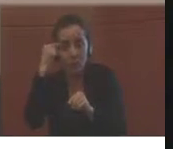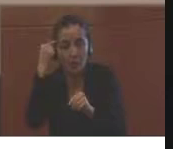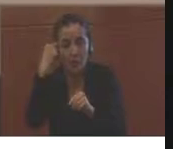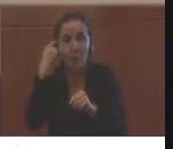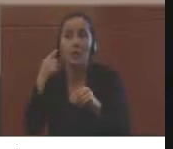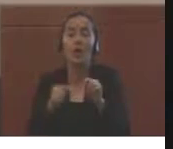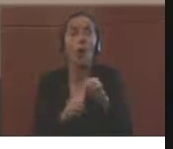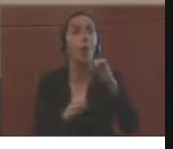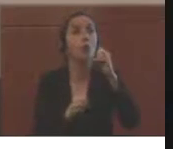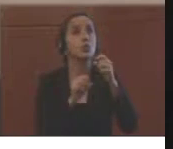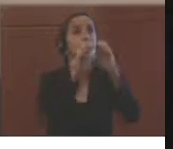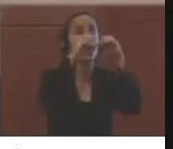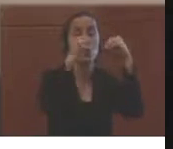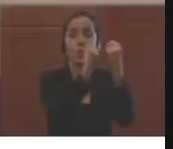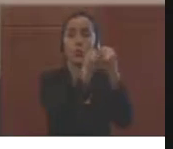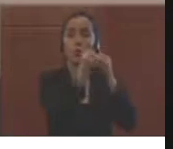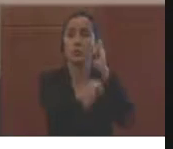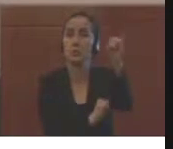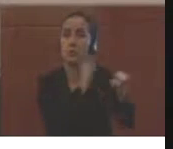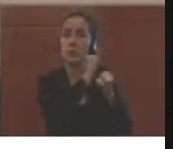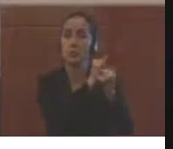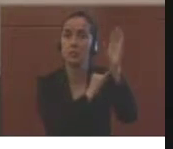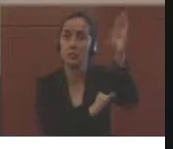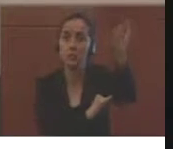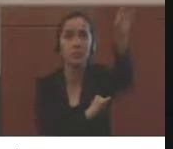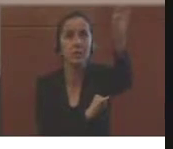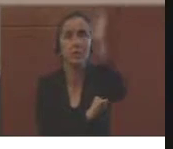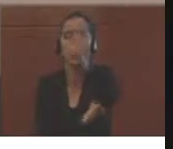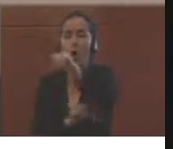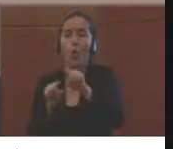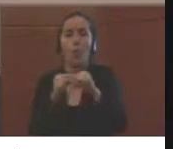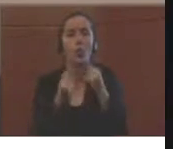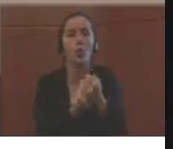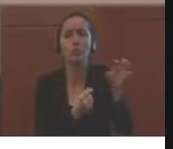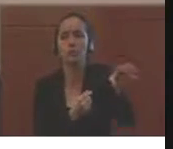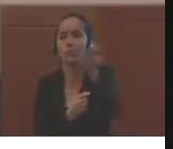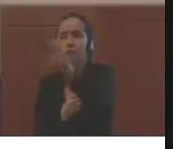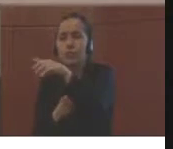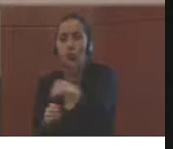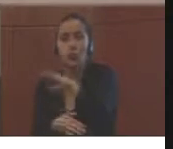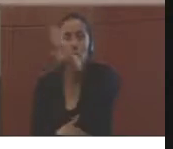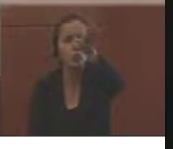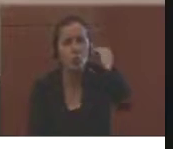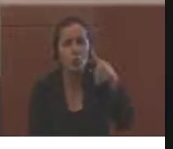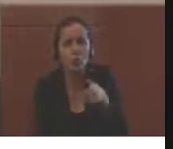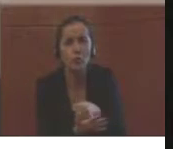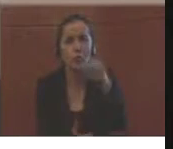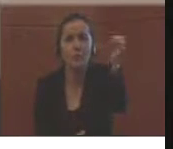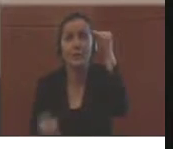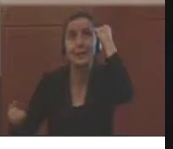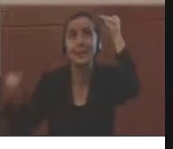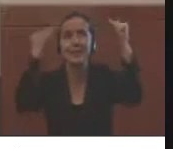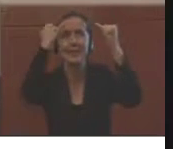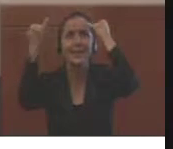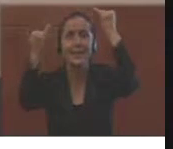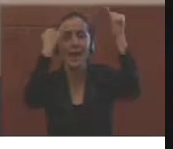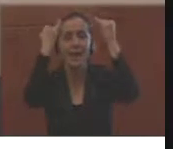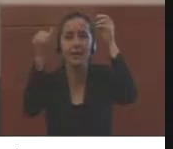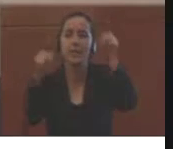intergovernmental organizations, international organizations, the different groups of stakeholders involved in this